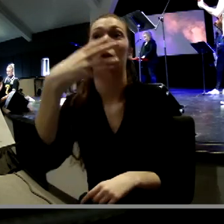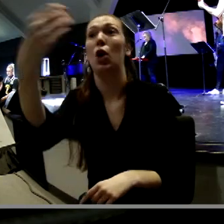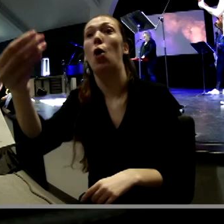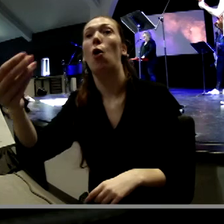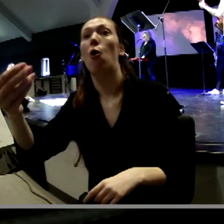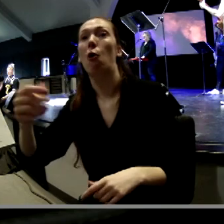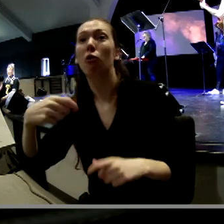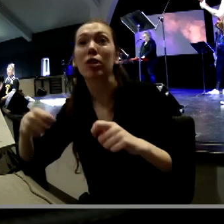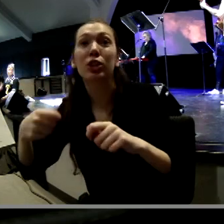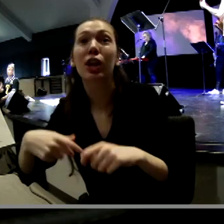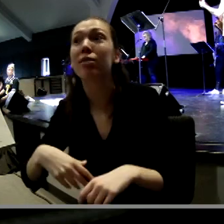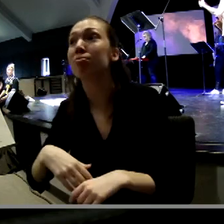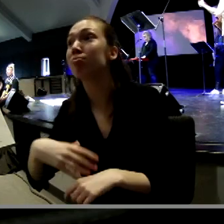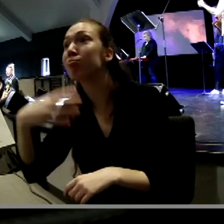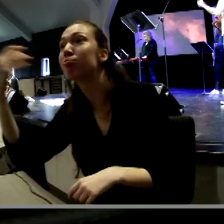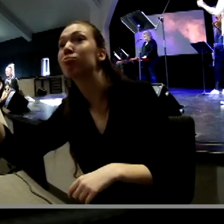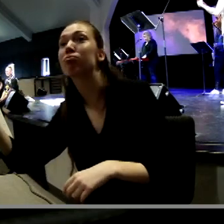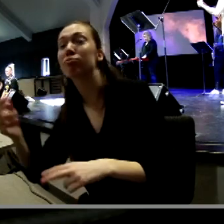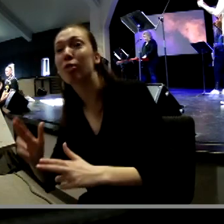those fish